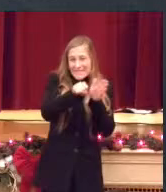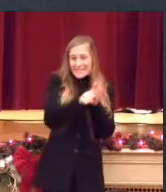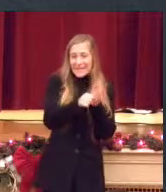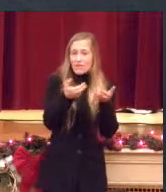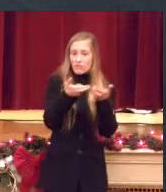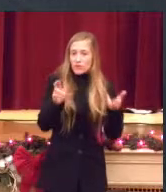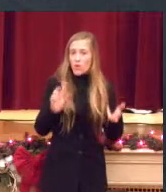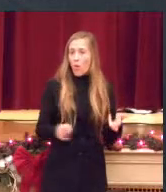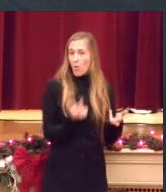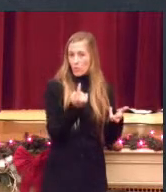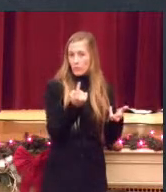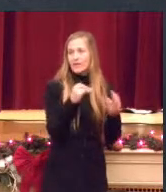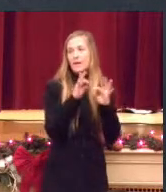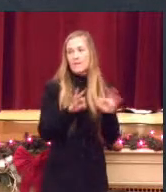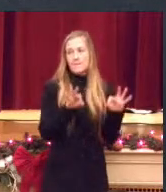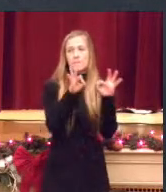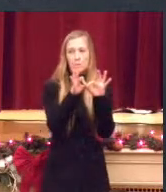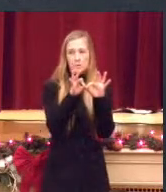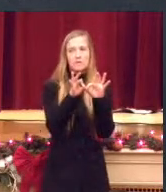is an important part of it.